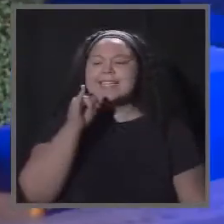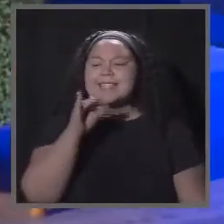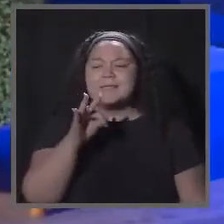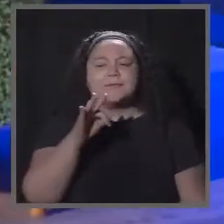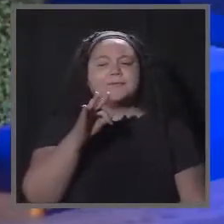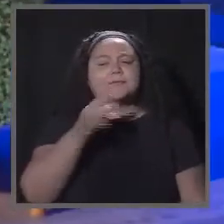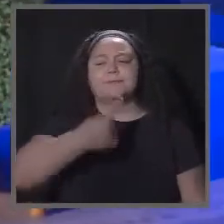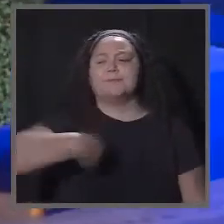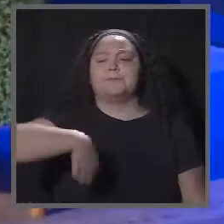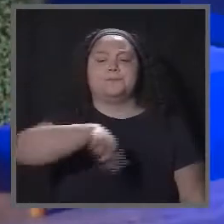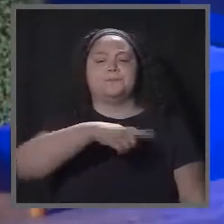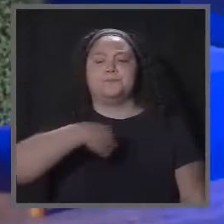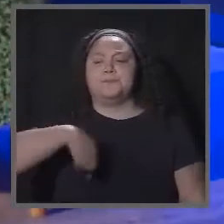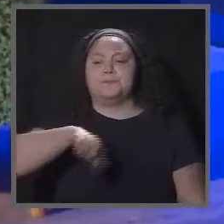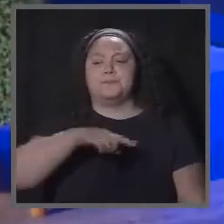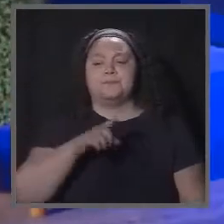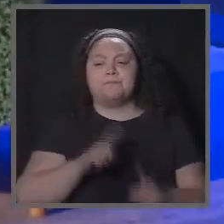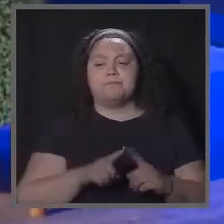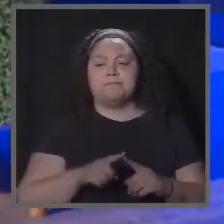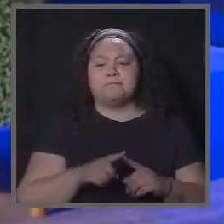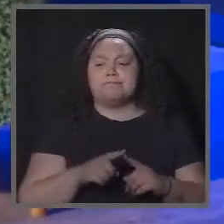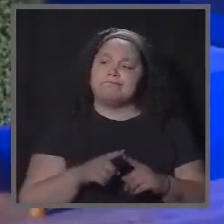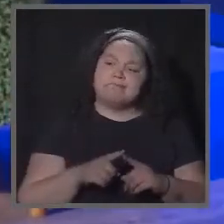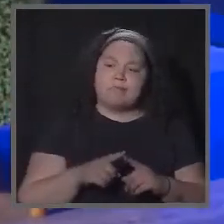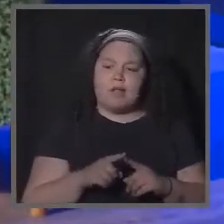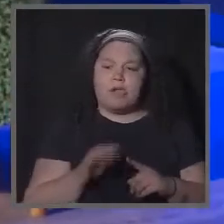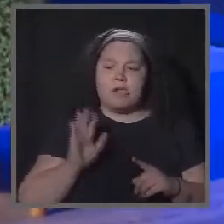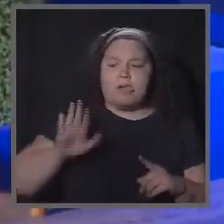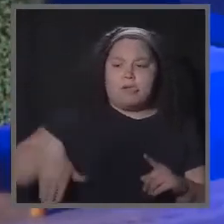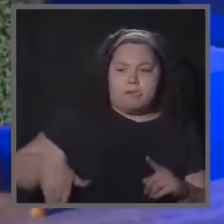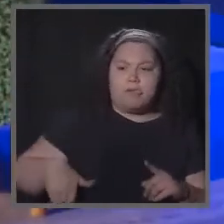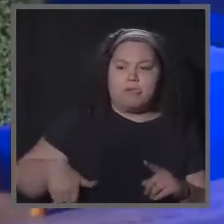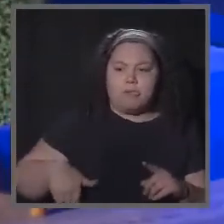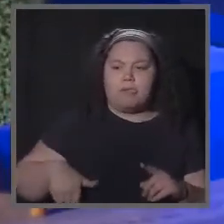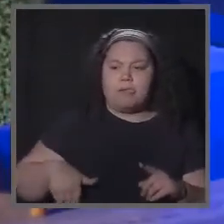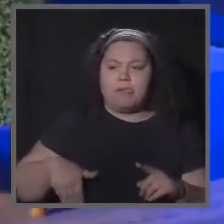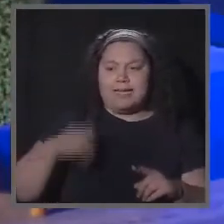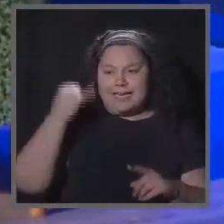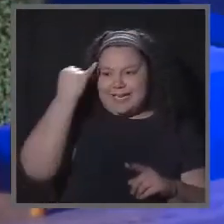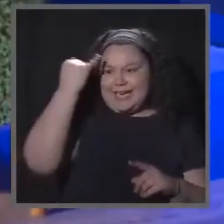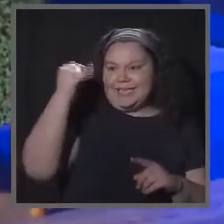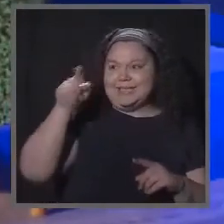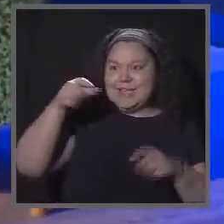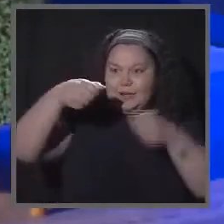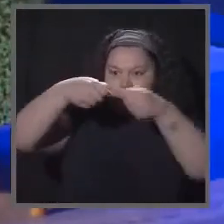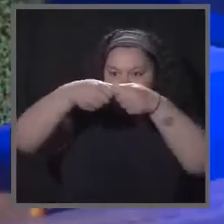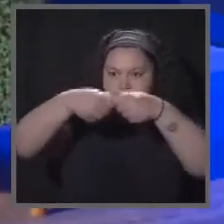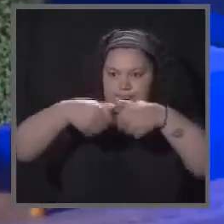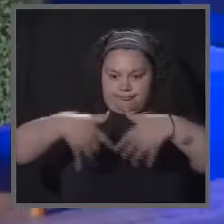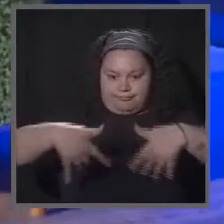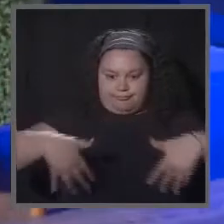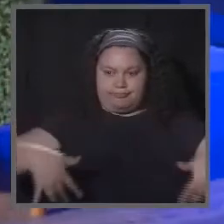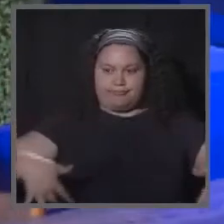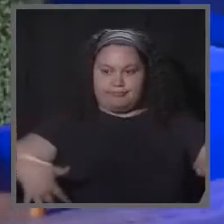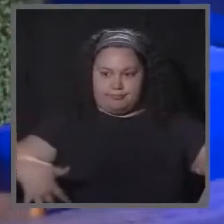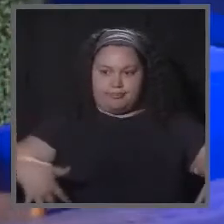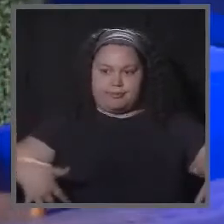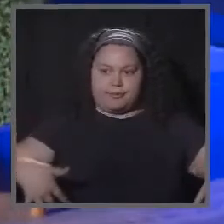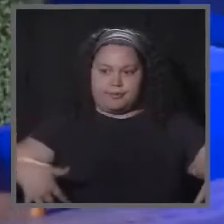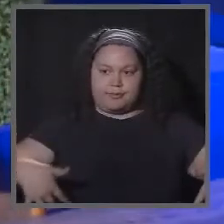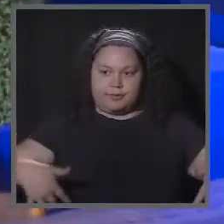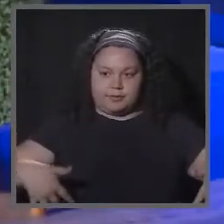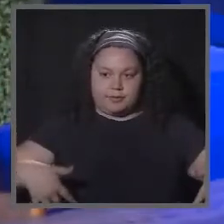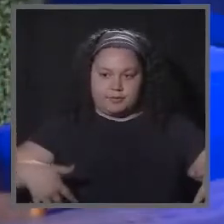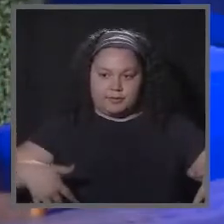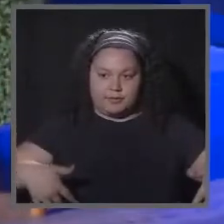does not take into consideration the questioning of a pre-established hierarchy between